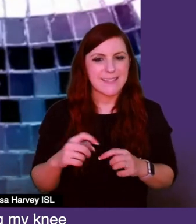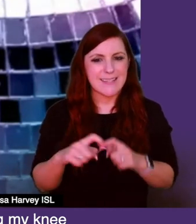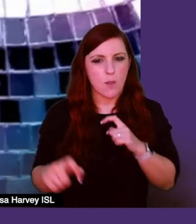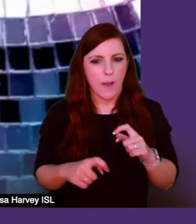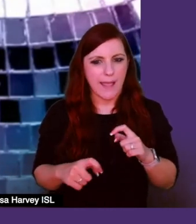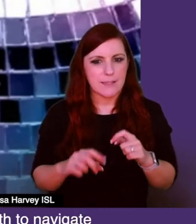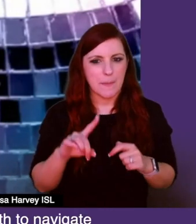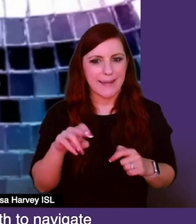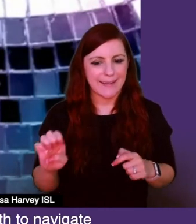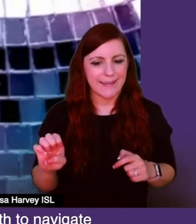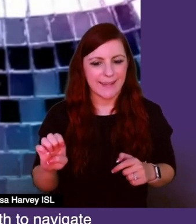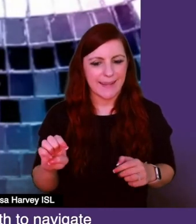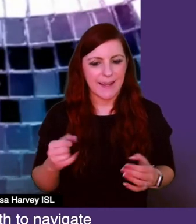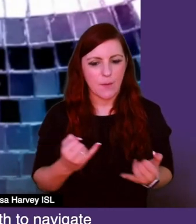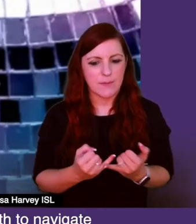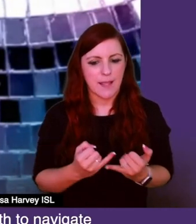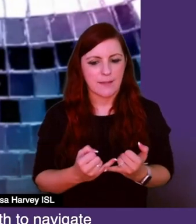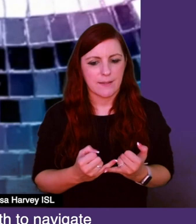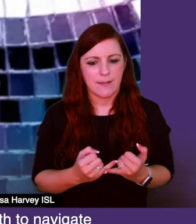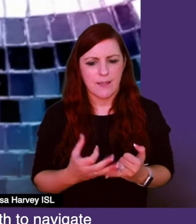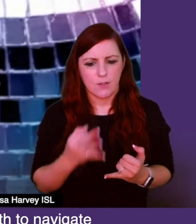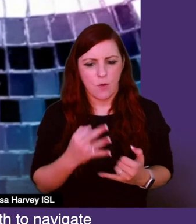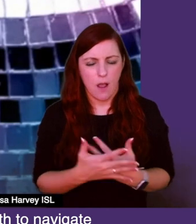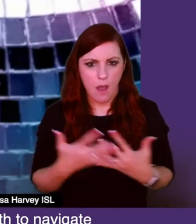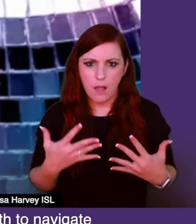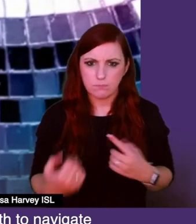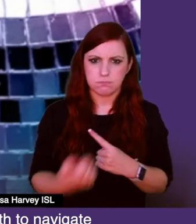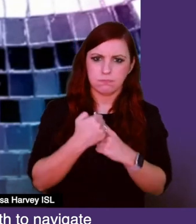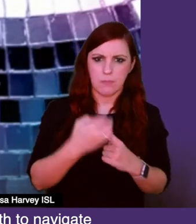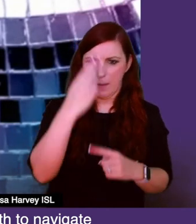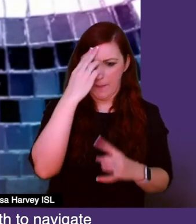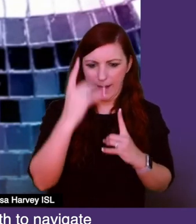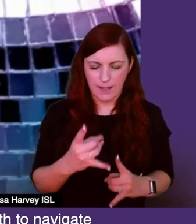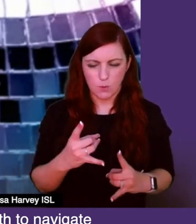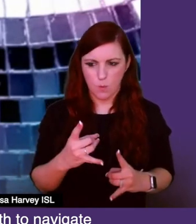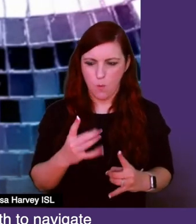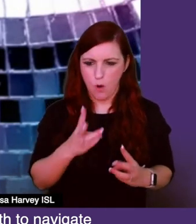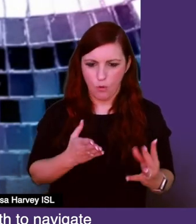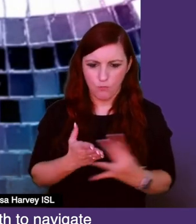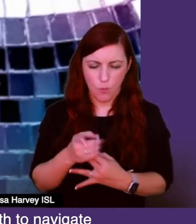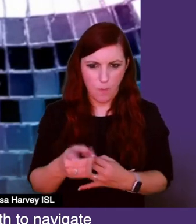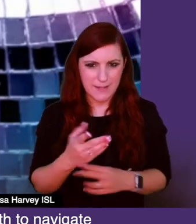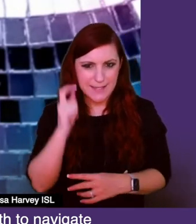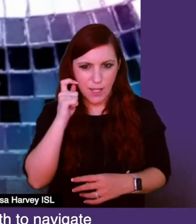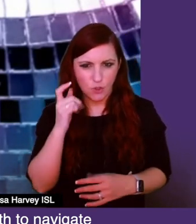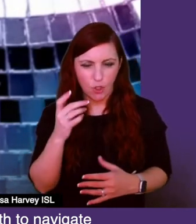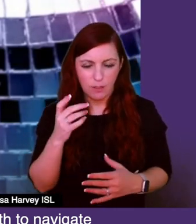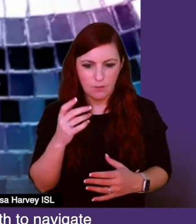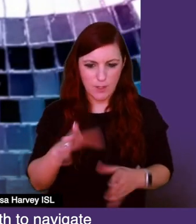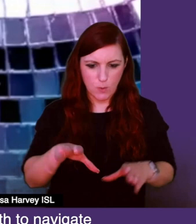knee. And it was kind of like, God, it took a massive toll on mental health to navigate through that, through my teenage